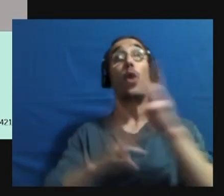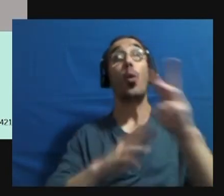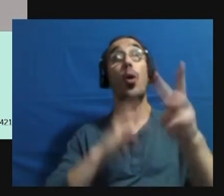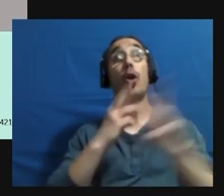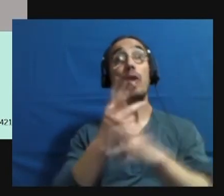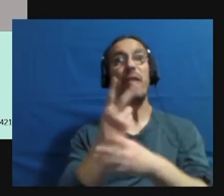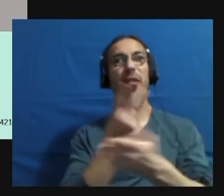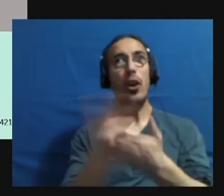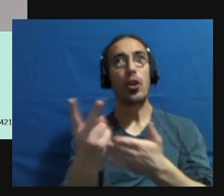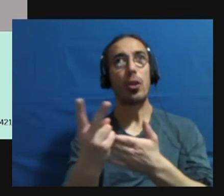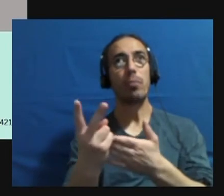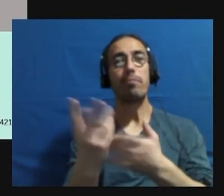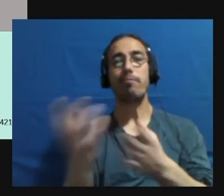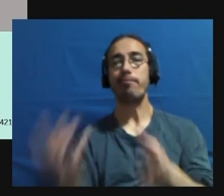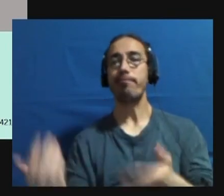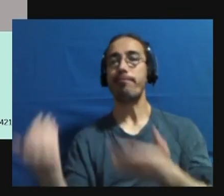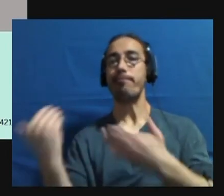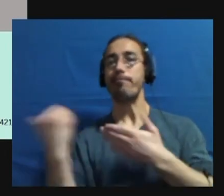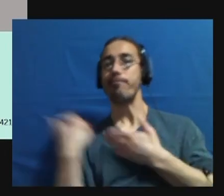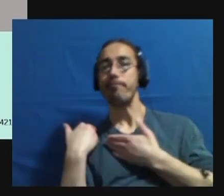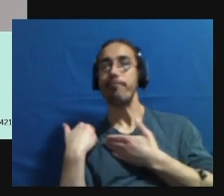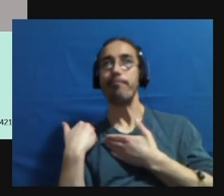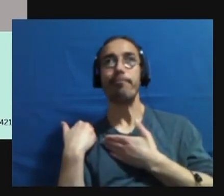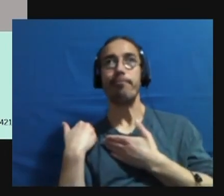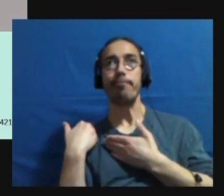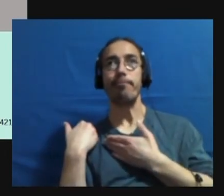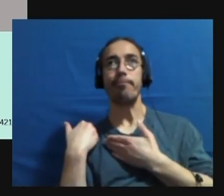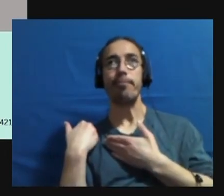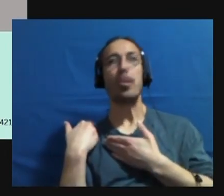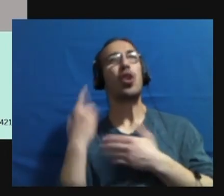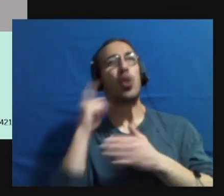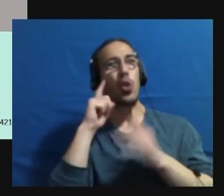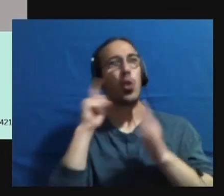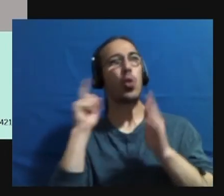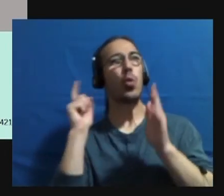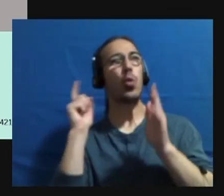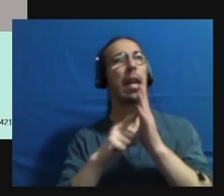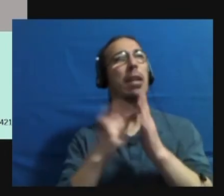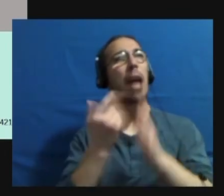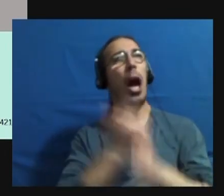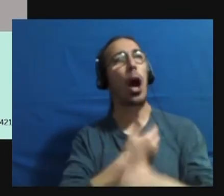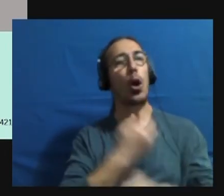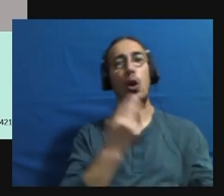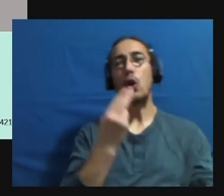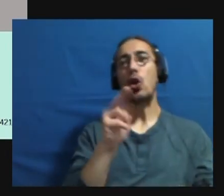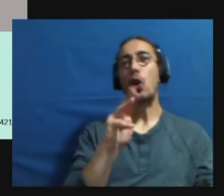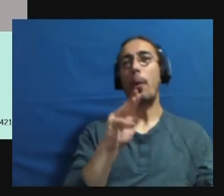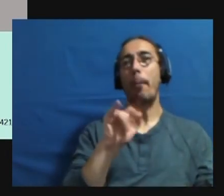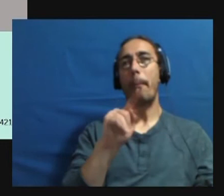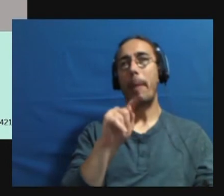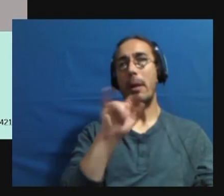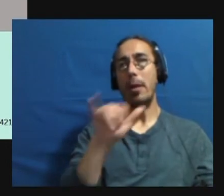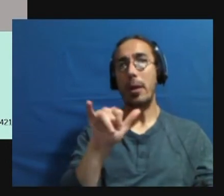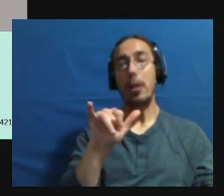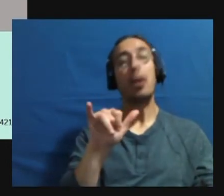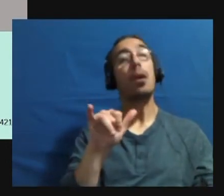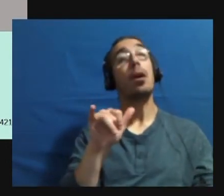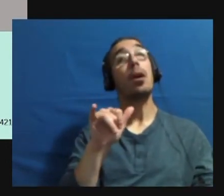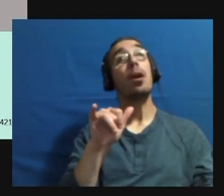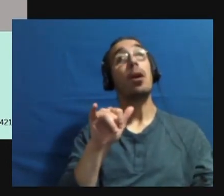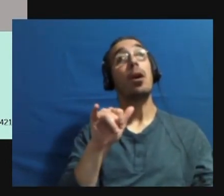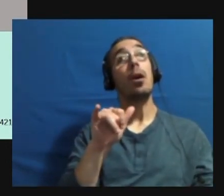to recognize our humanity, and also to treat us like a product. We're a